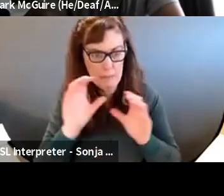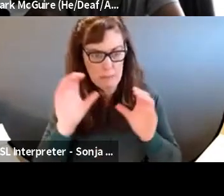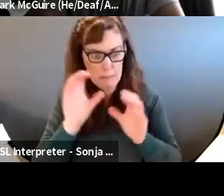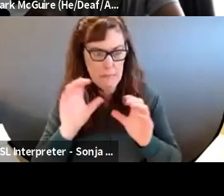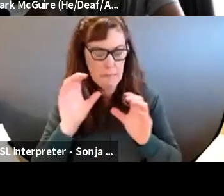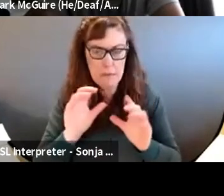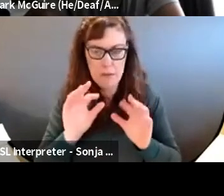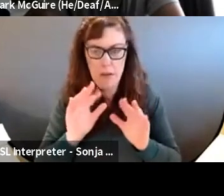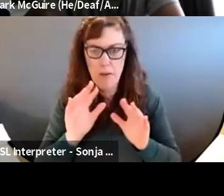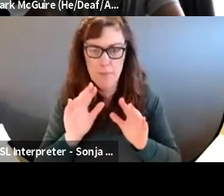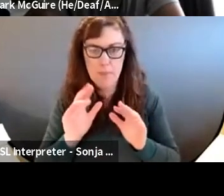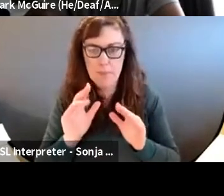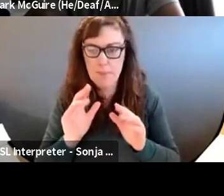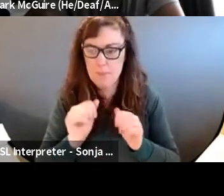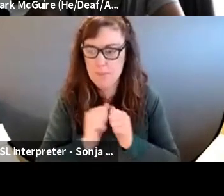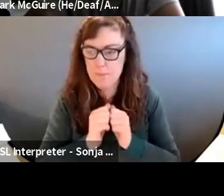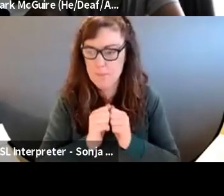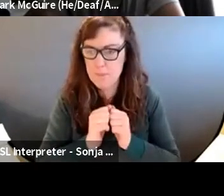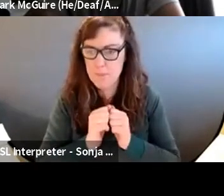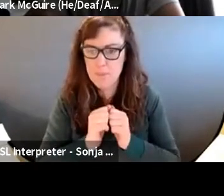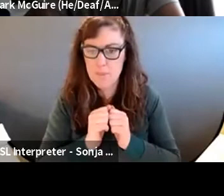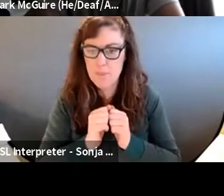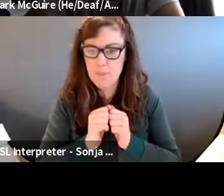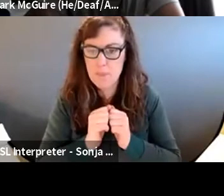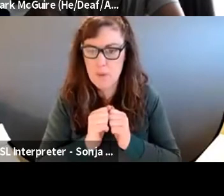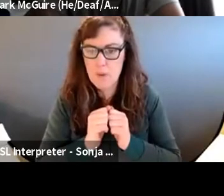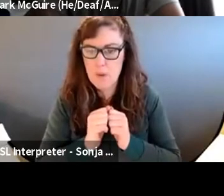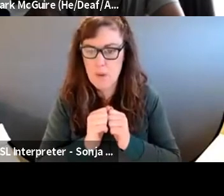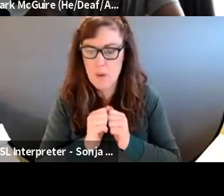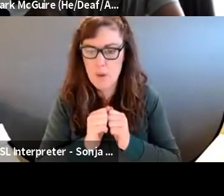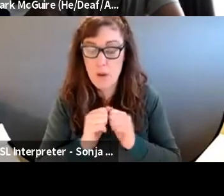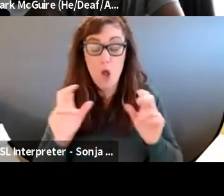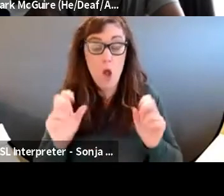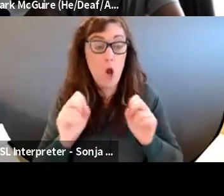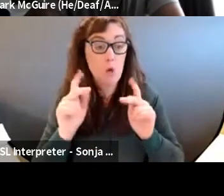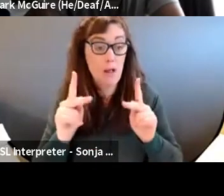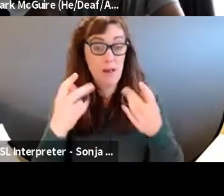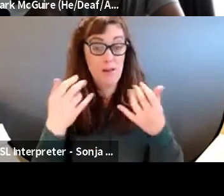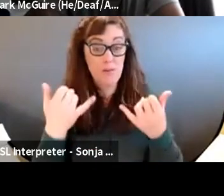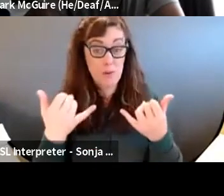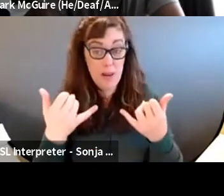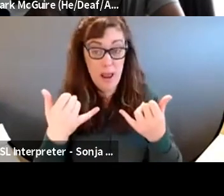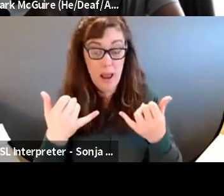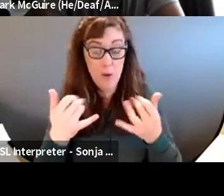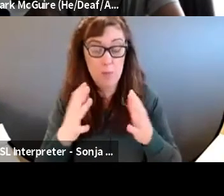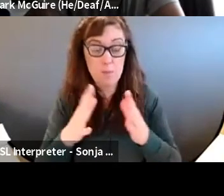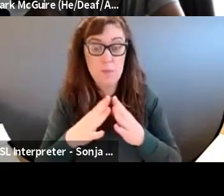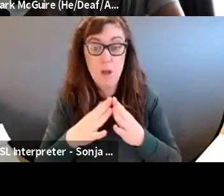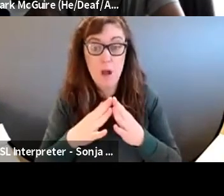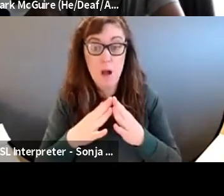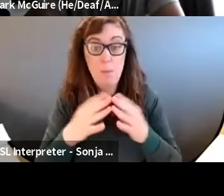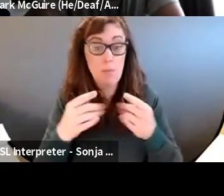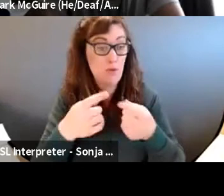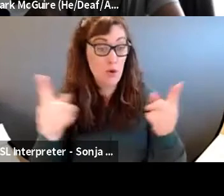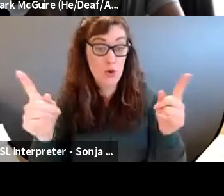chat and pull that out. All right, cool. So and in this portion of my workshop, what I want to do is say that you all can just